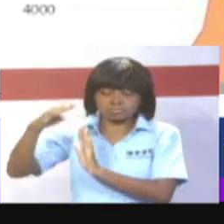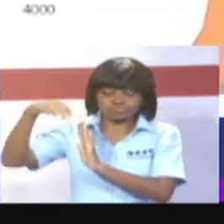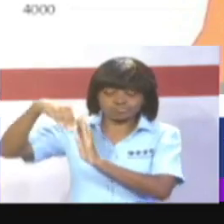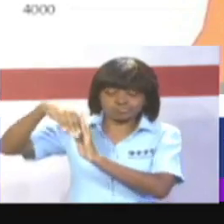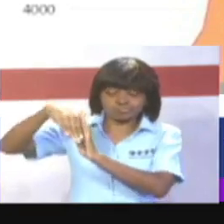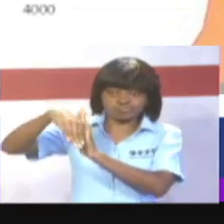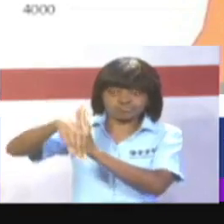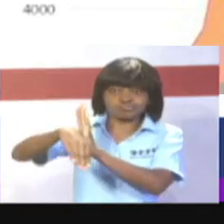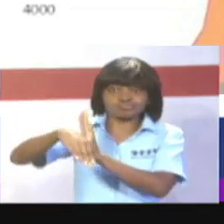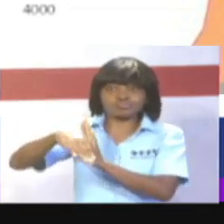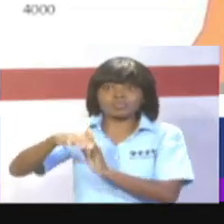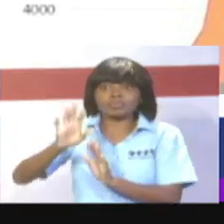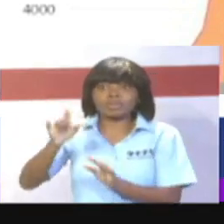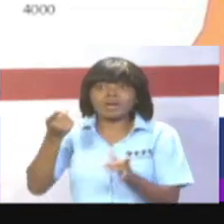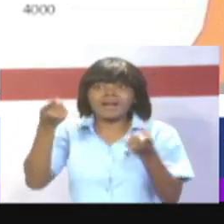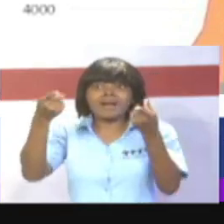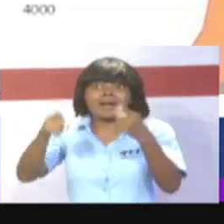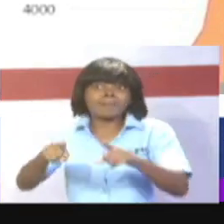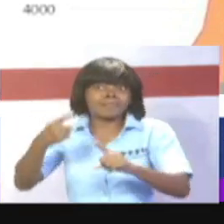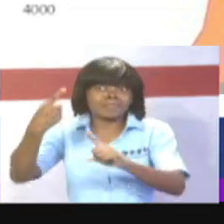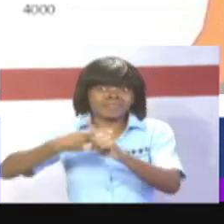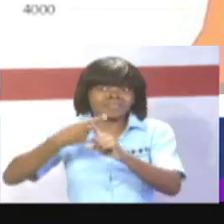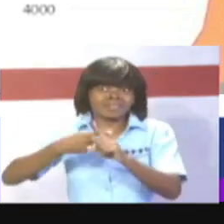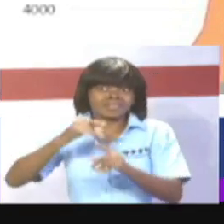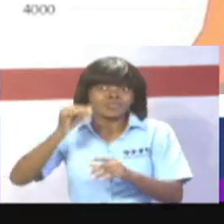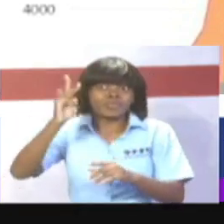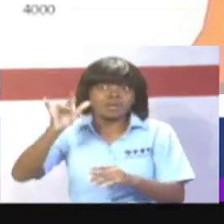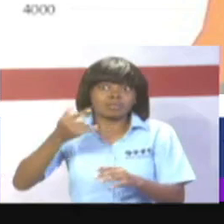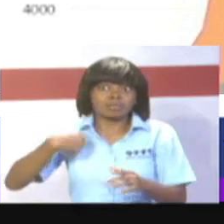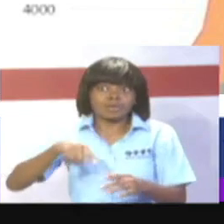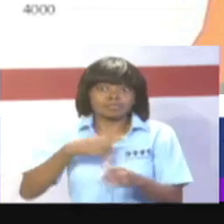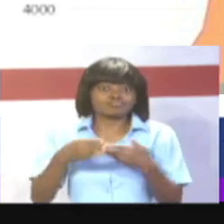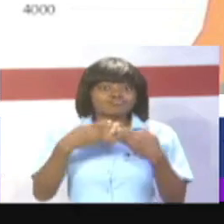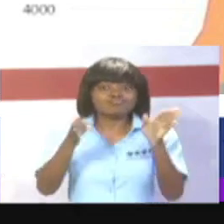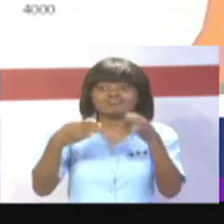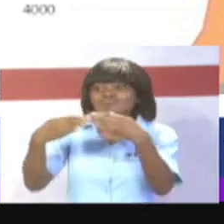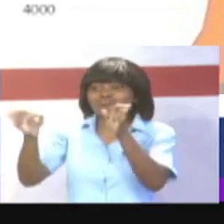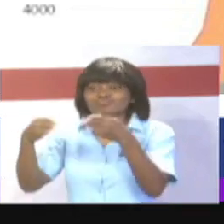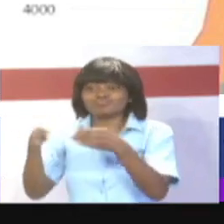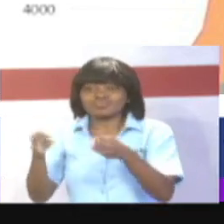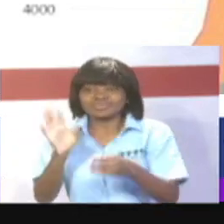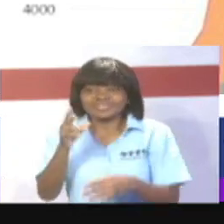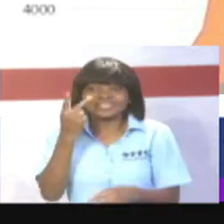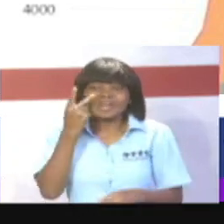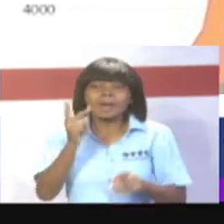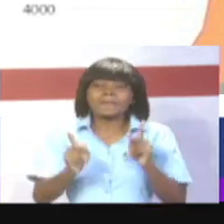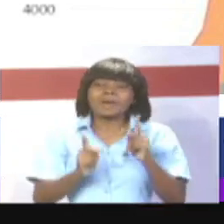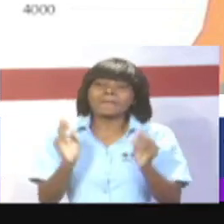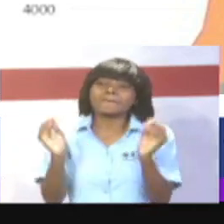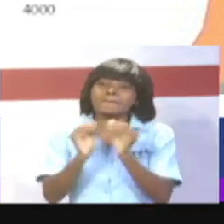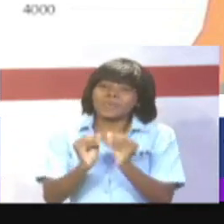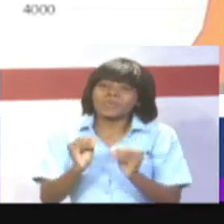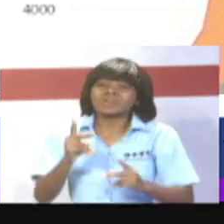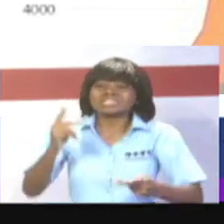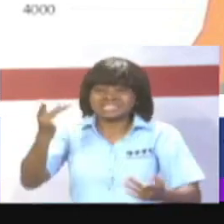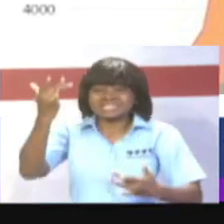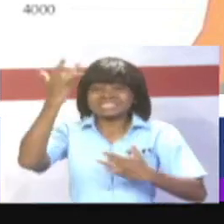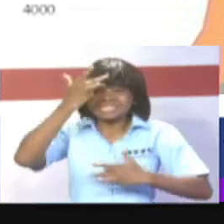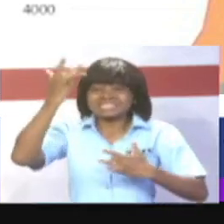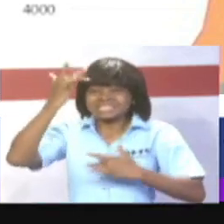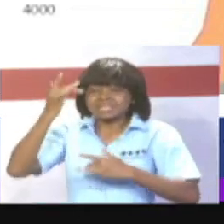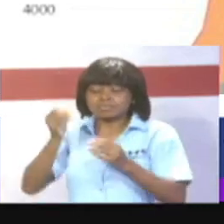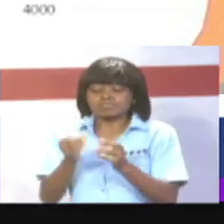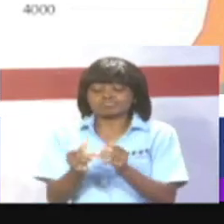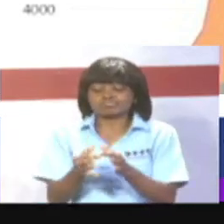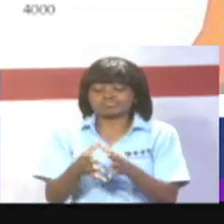up a bit in July, and we saw that decrease level off. So we didn't see continued decreases, but we didn't see increases either.